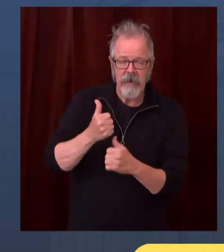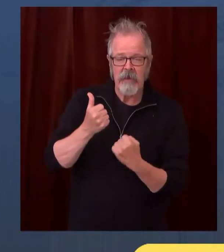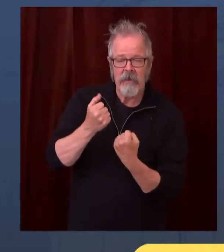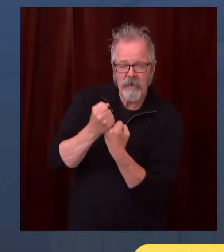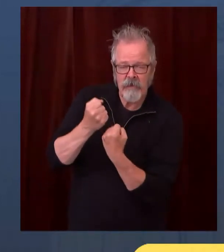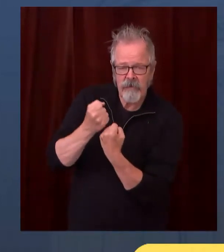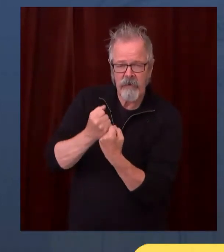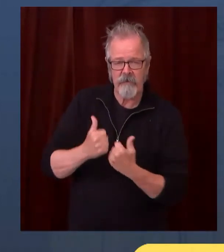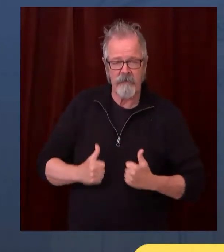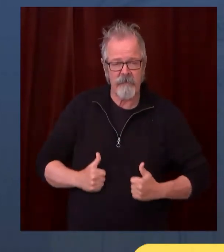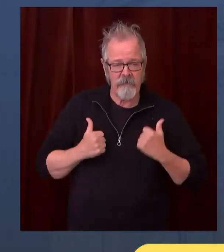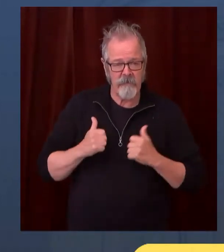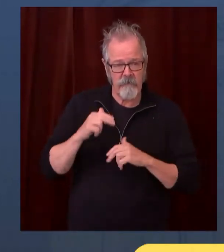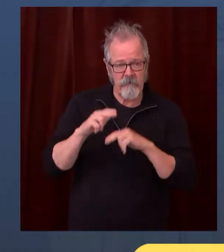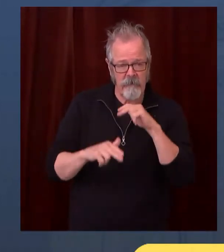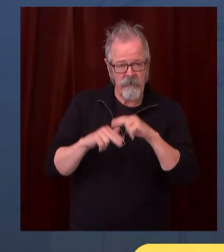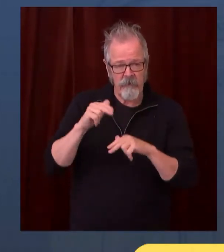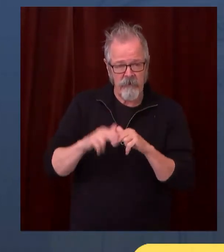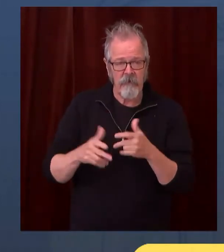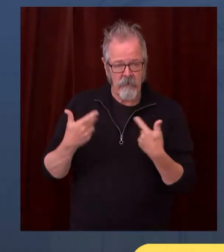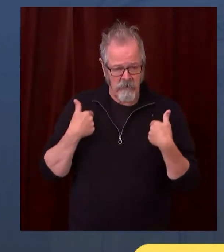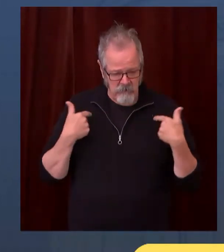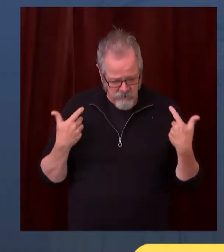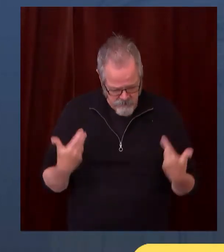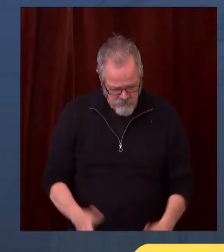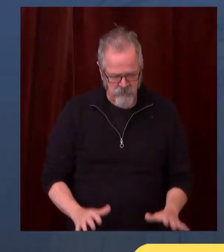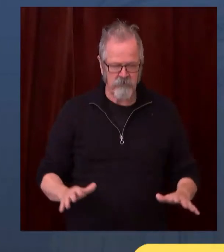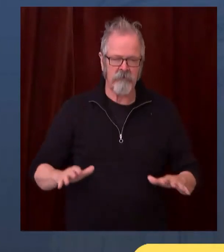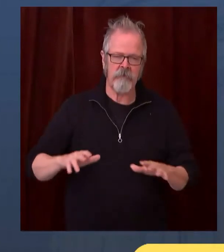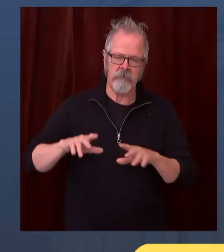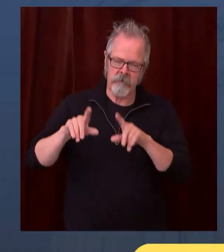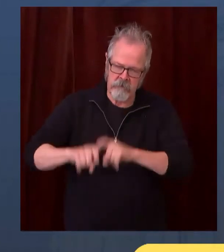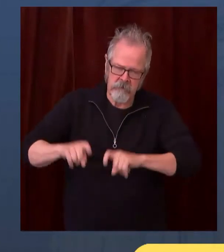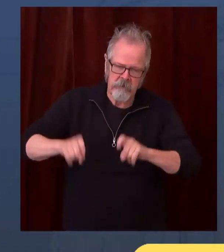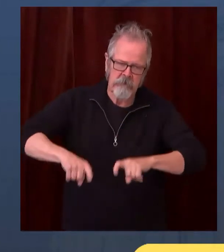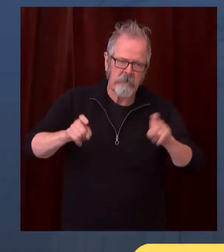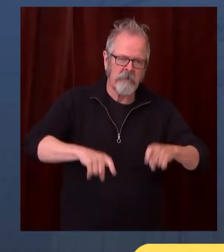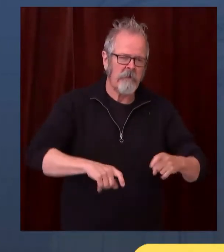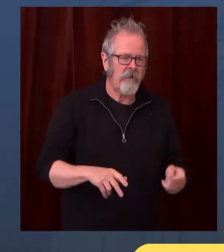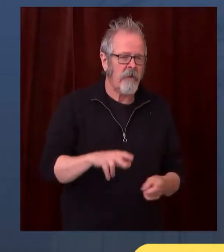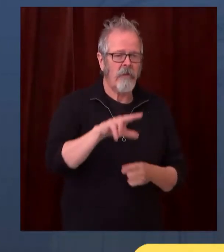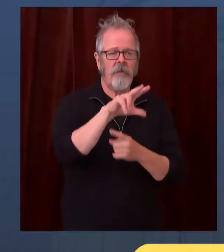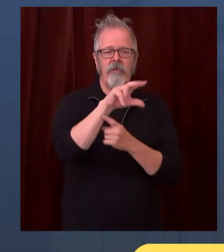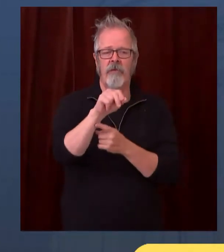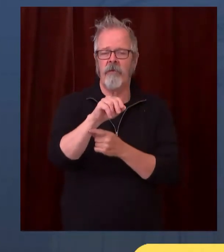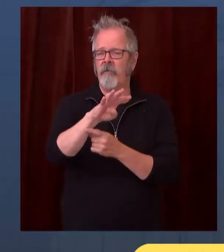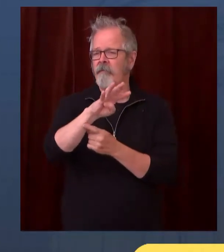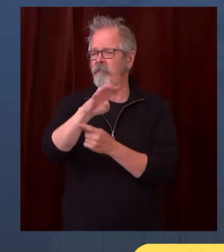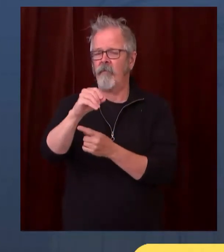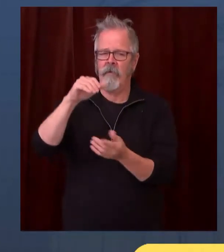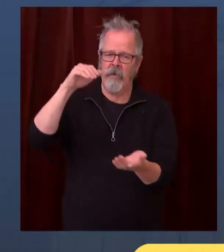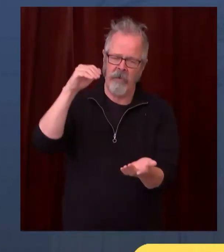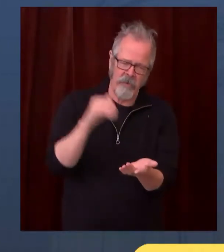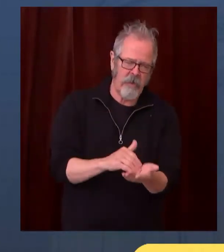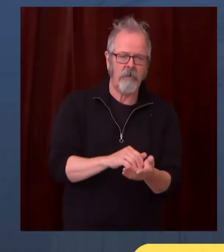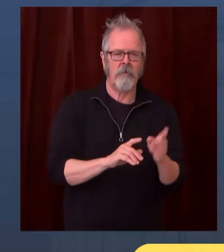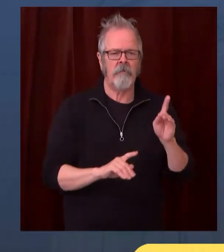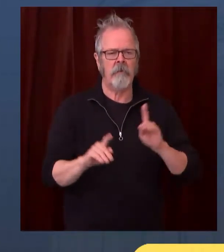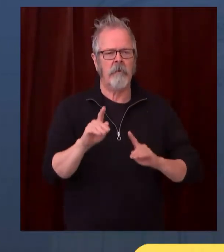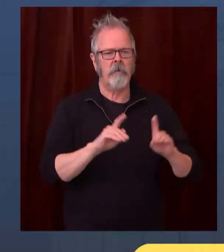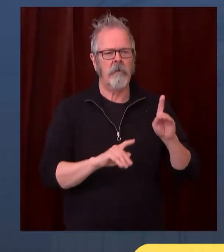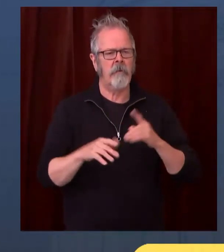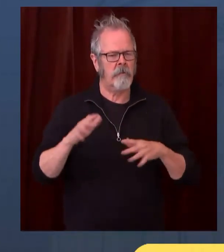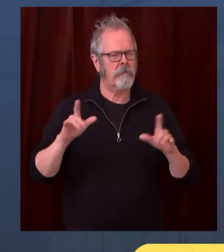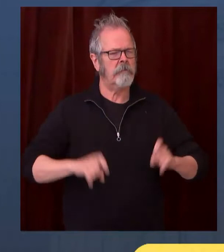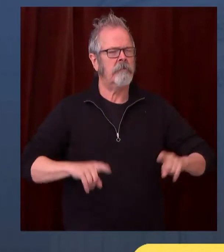that team, working very closely with DSHS on the regulatory as well as the program side and